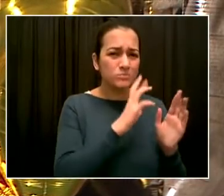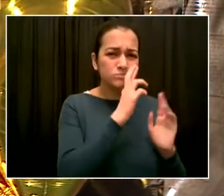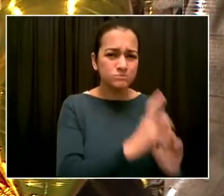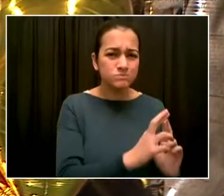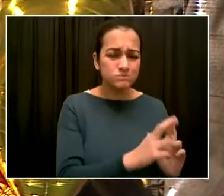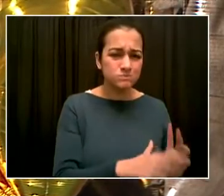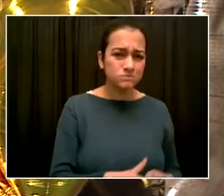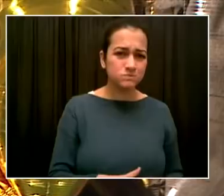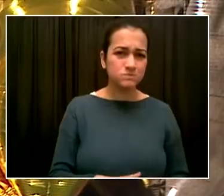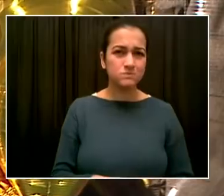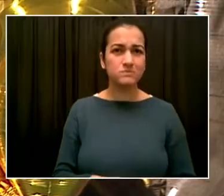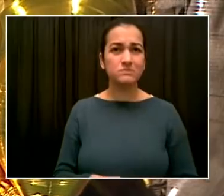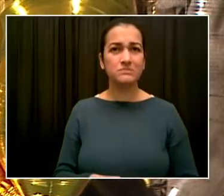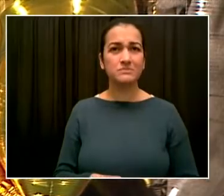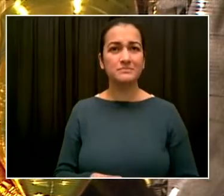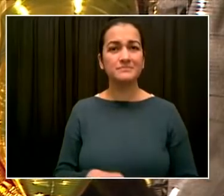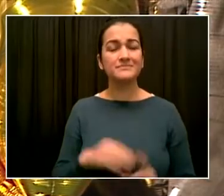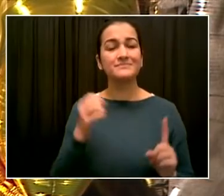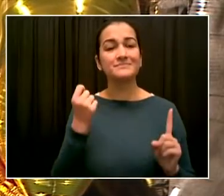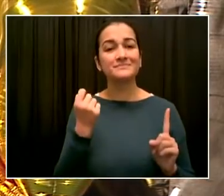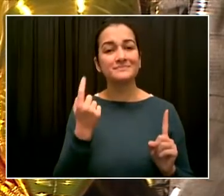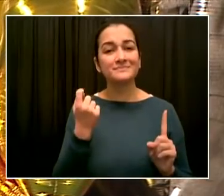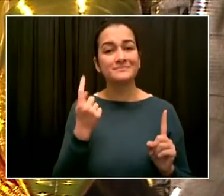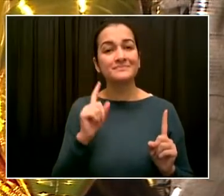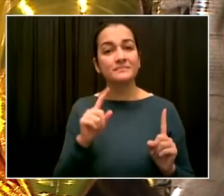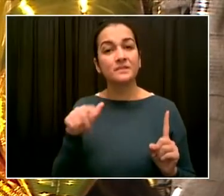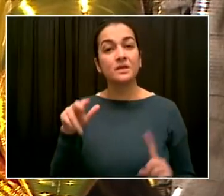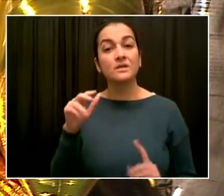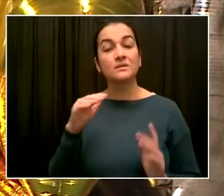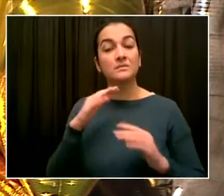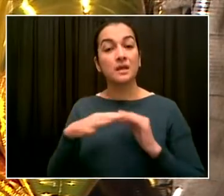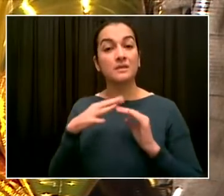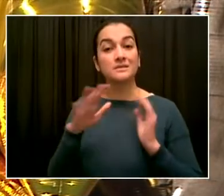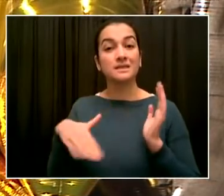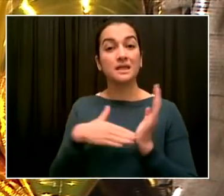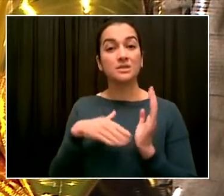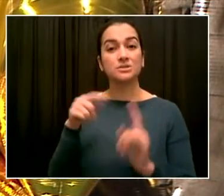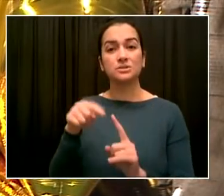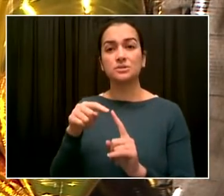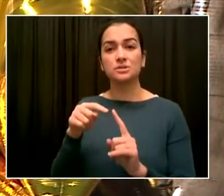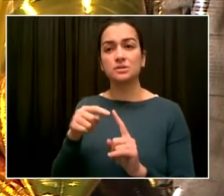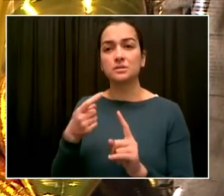a bigger good cause. I just truly believe that. Go ahead, Jillian.